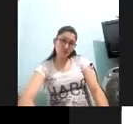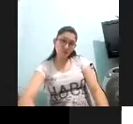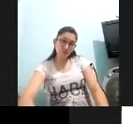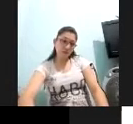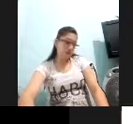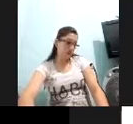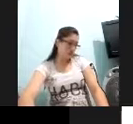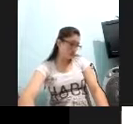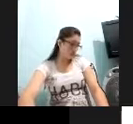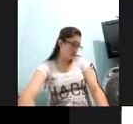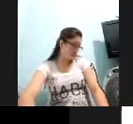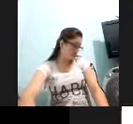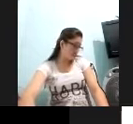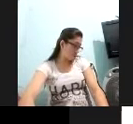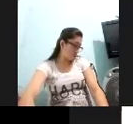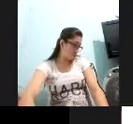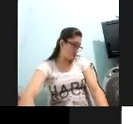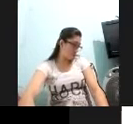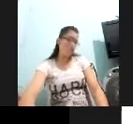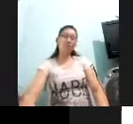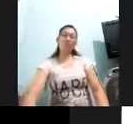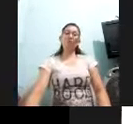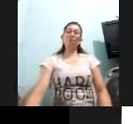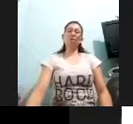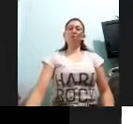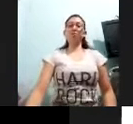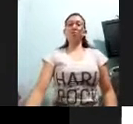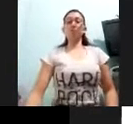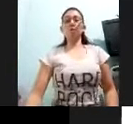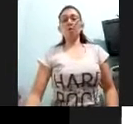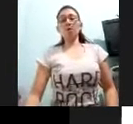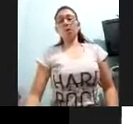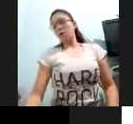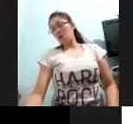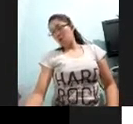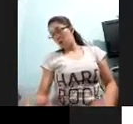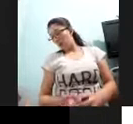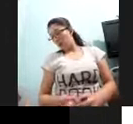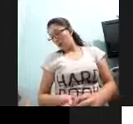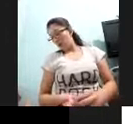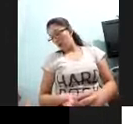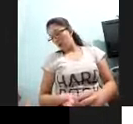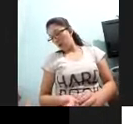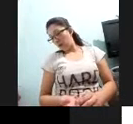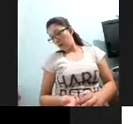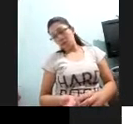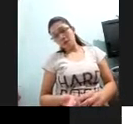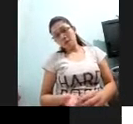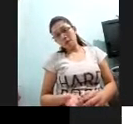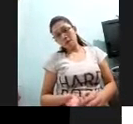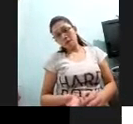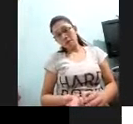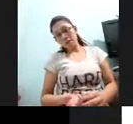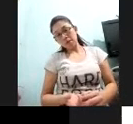Cuando okay. Nos confundimos entre la A y la I. Cuando sea la A, que es va así, yes, y la I va